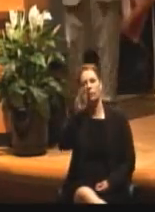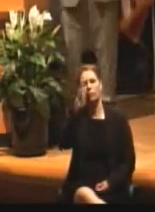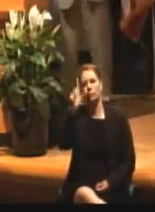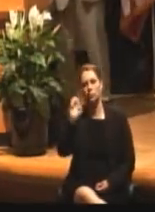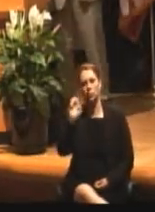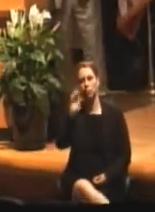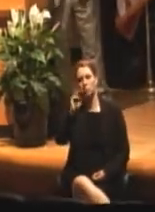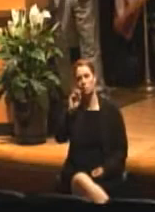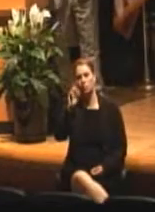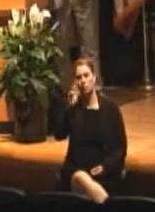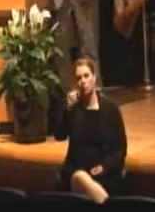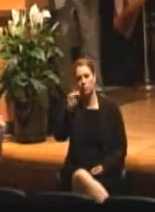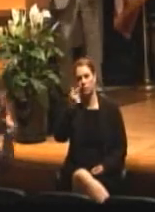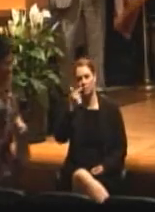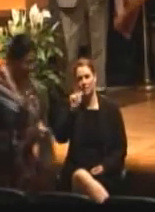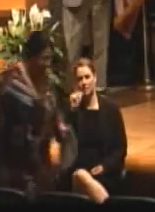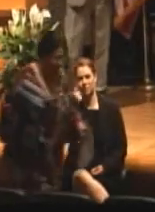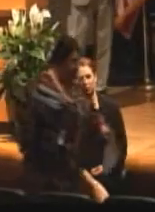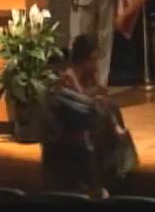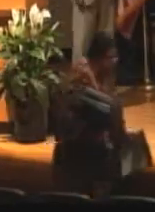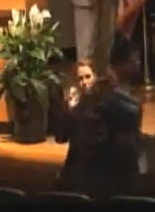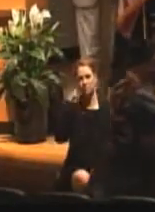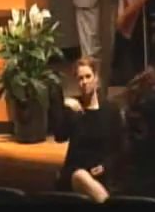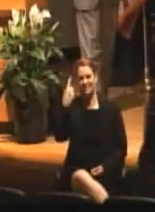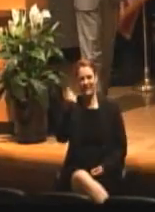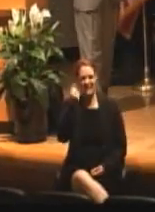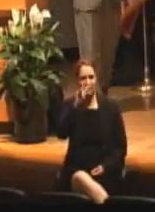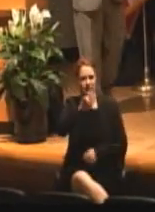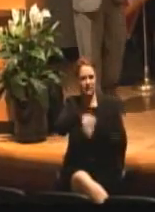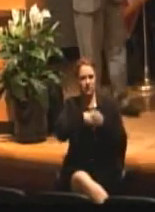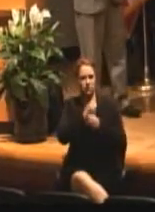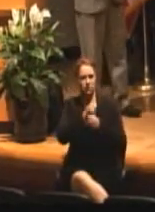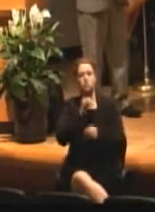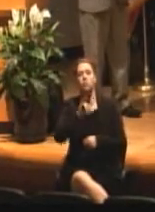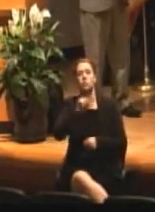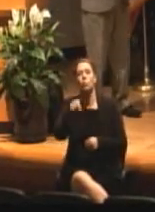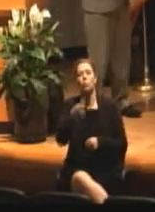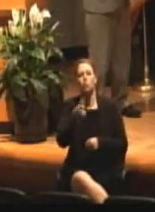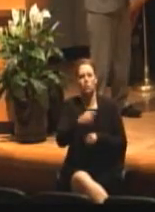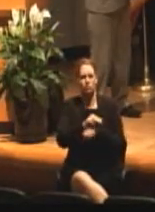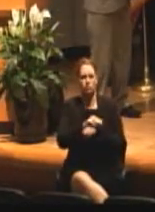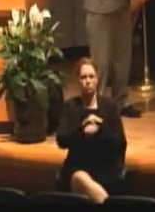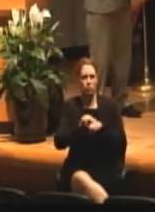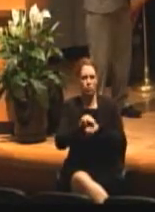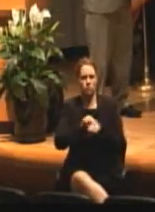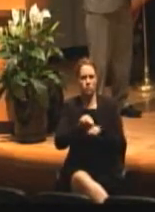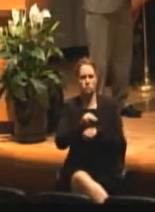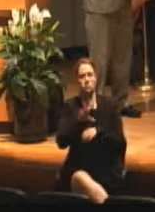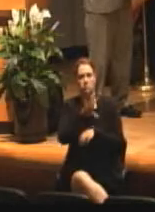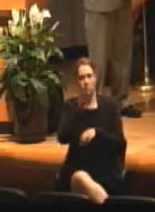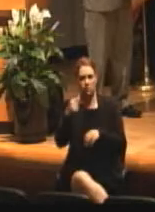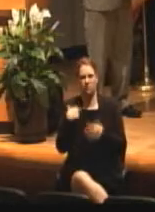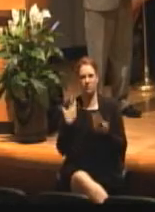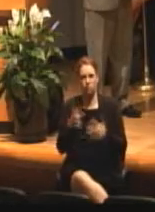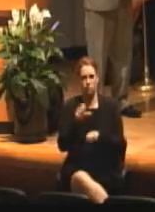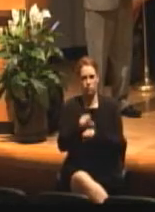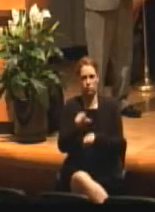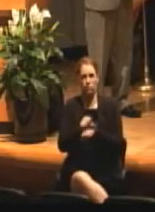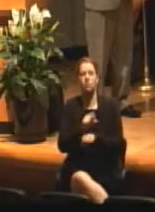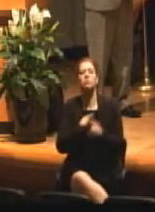actually the only mortgage company that I've worked at. So I've been there my whole career, but what we wanna try to do today is just kinda go over